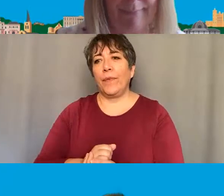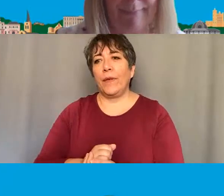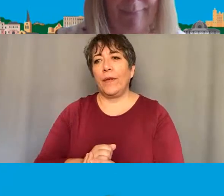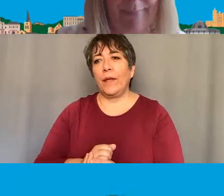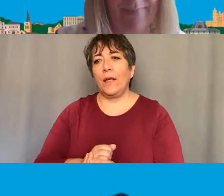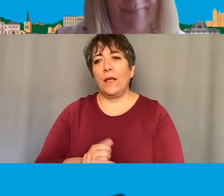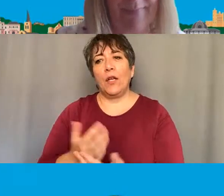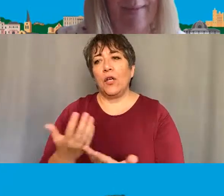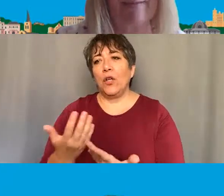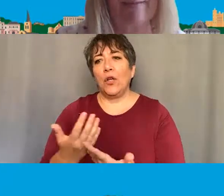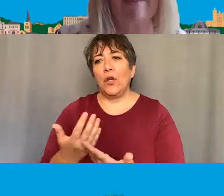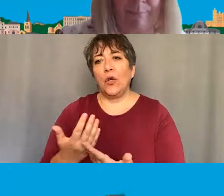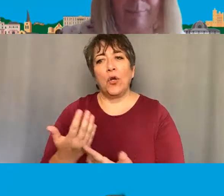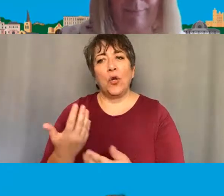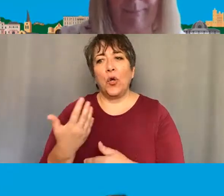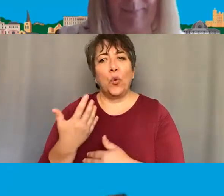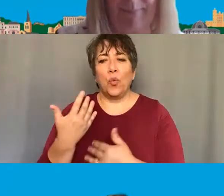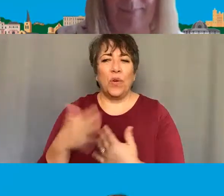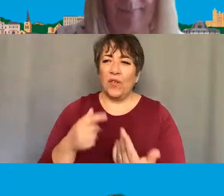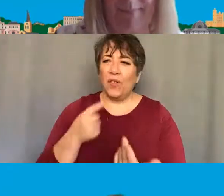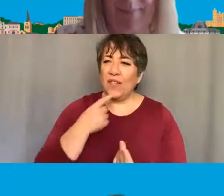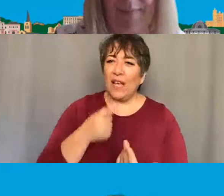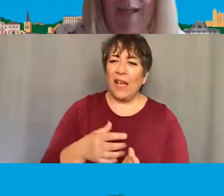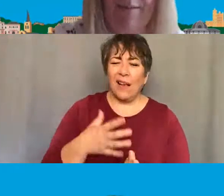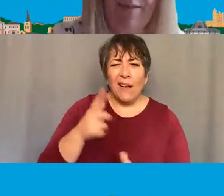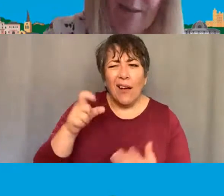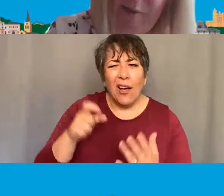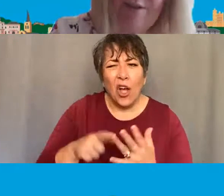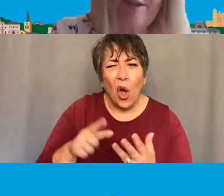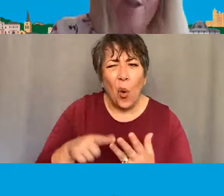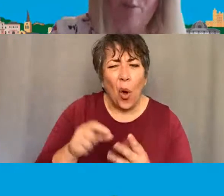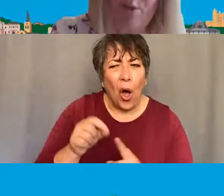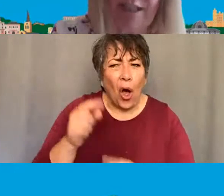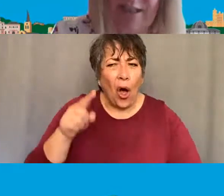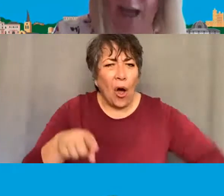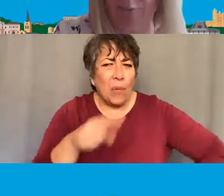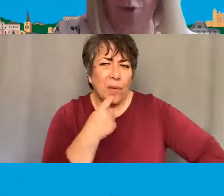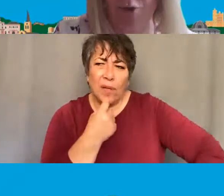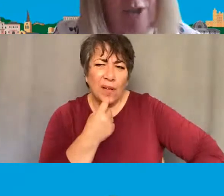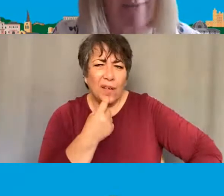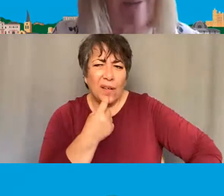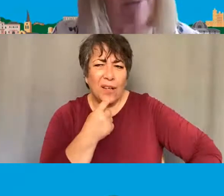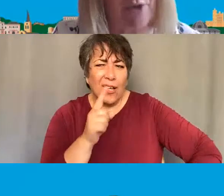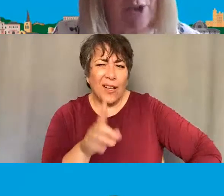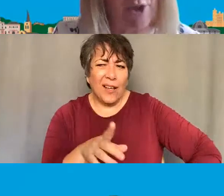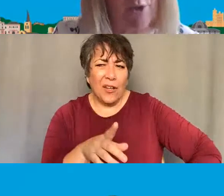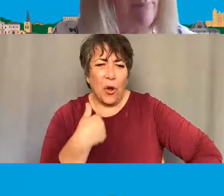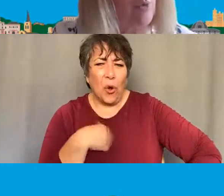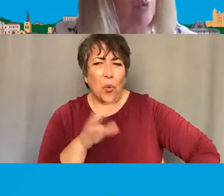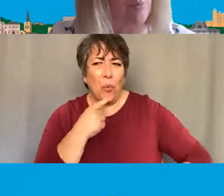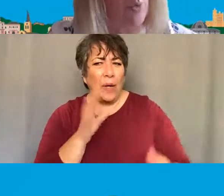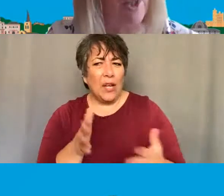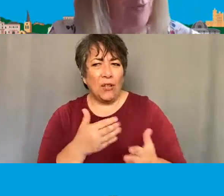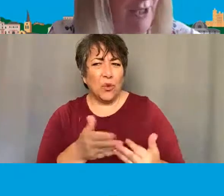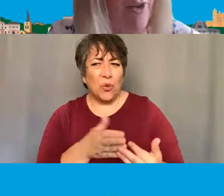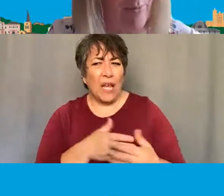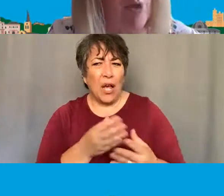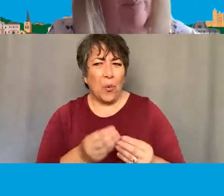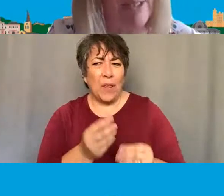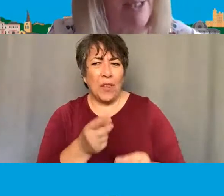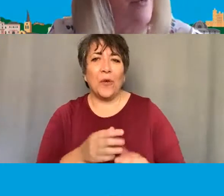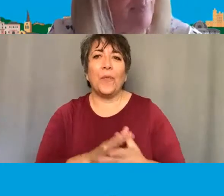Pharmacy2, and the likes of the Co-op who are trying to sign people up. Thank you ever so much, Linda. I'm just going to give everyone a 2-minute